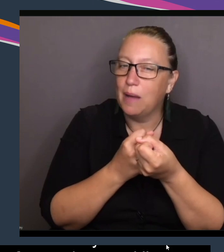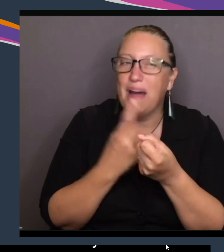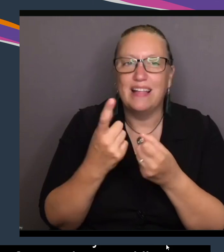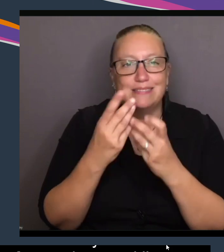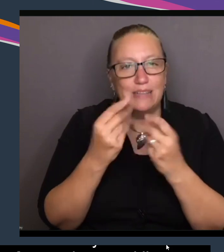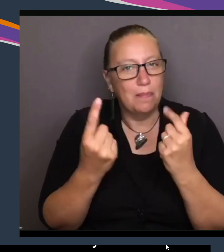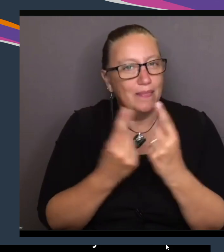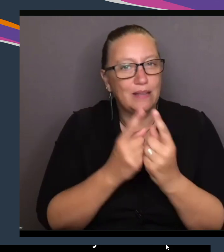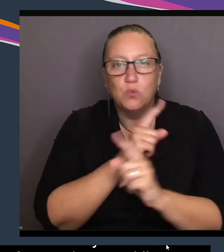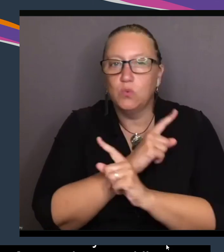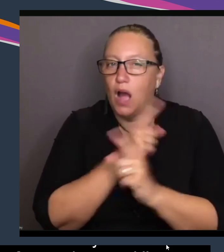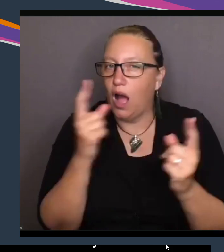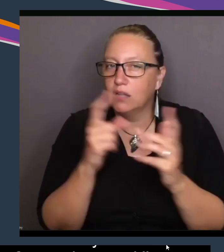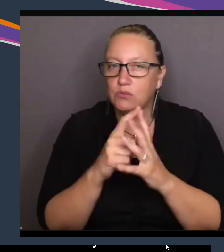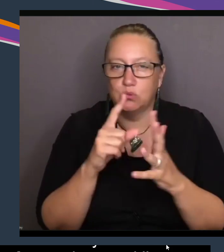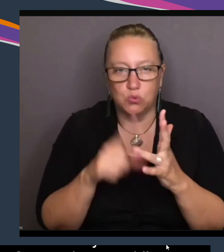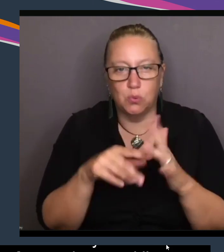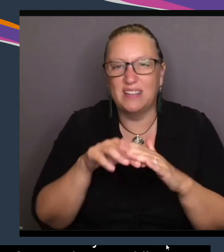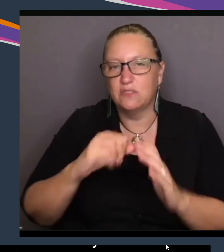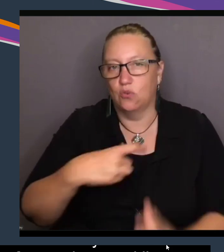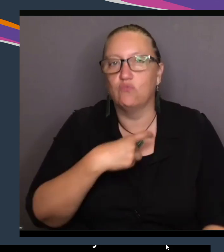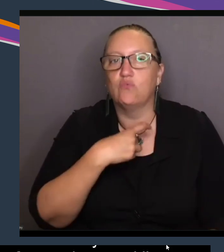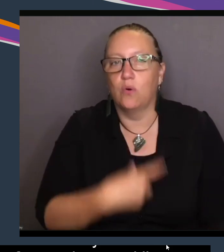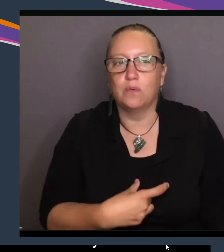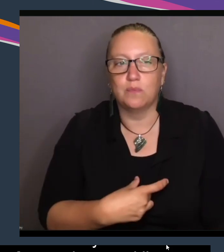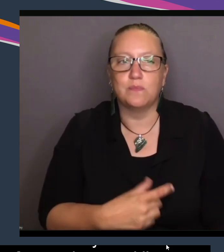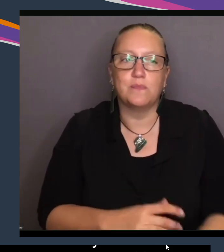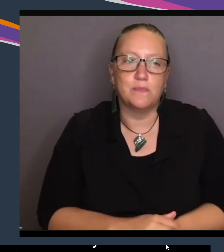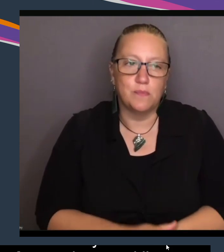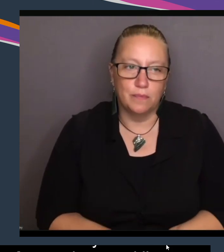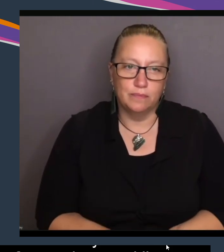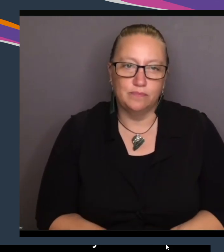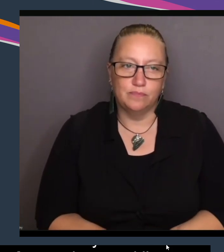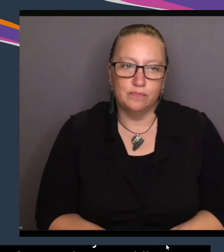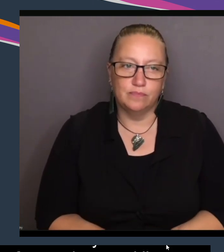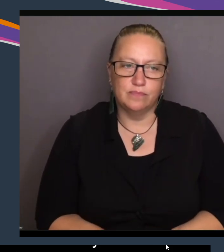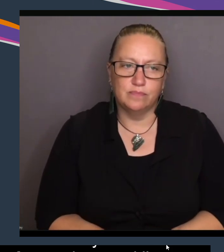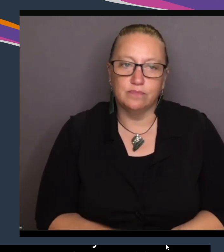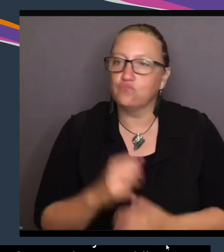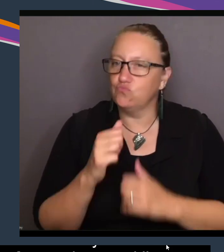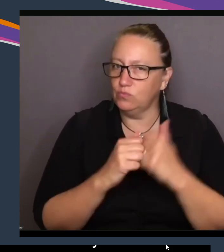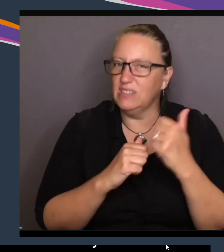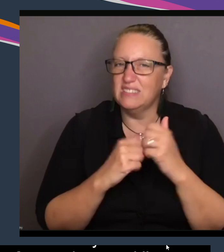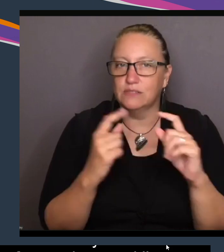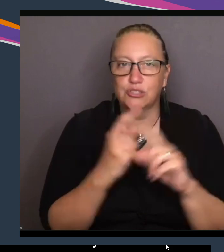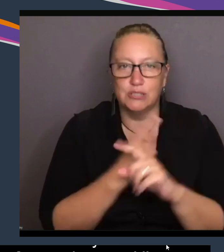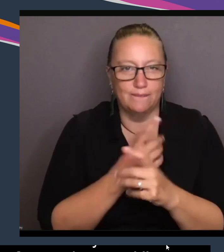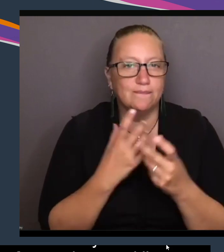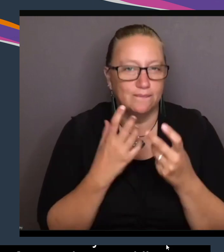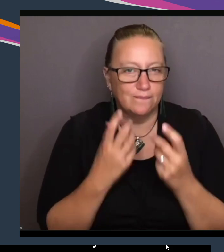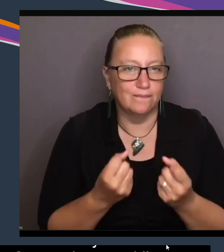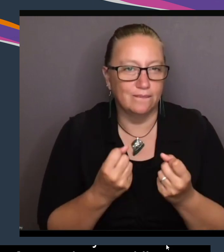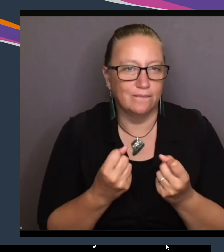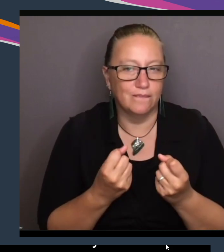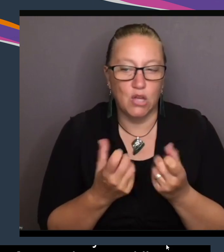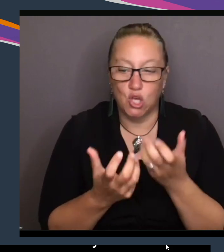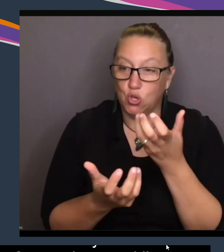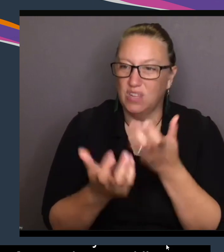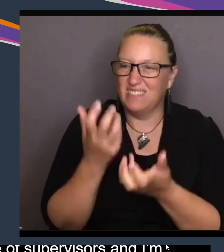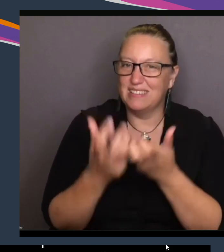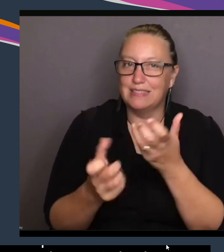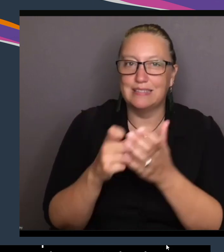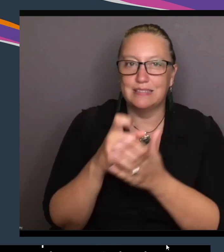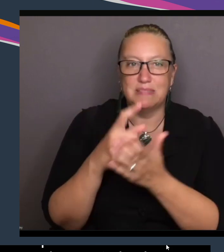students. There's some structural challenges, responsive university disability support